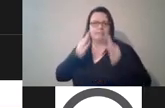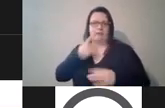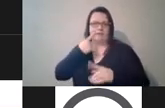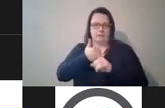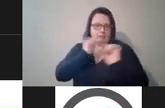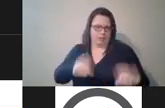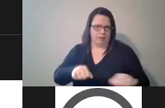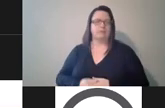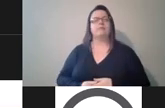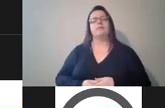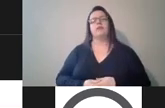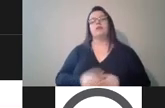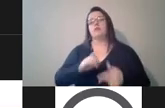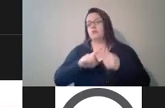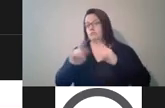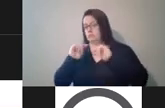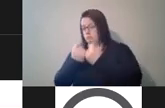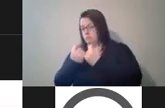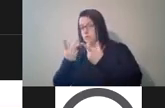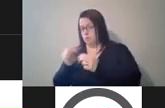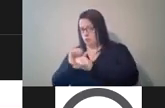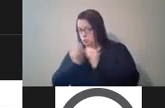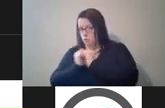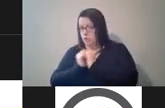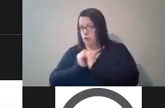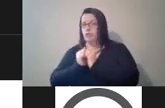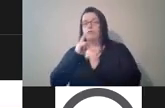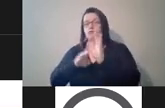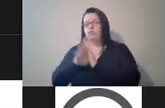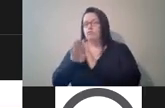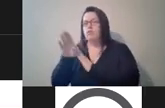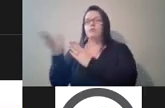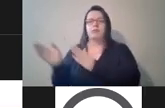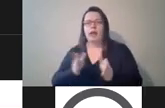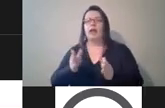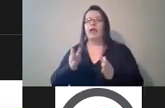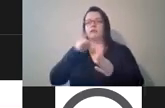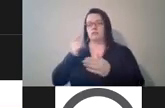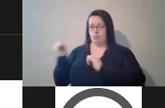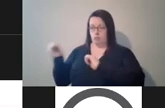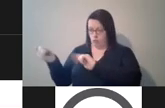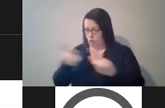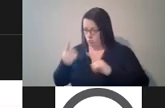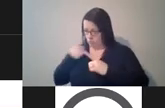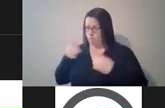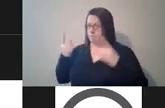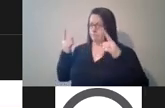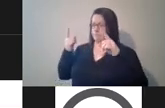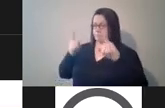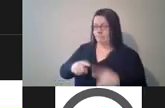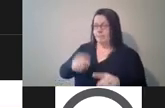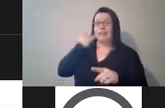then, of course, the team would just work together to develop that strategy for reaching consensus, if a difference of opinion exists, I guess.